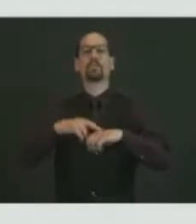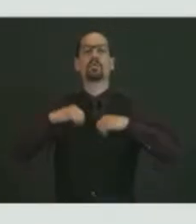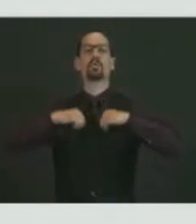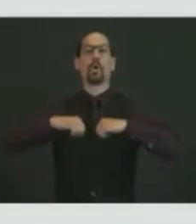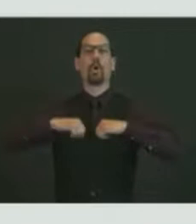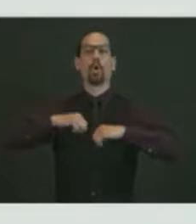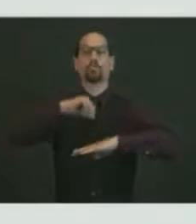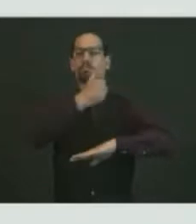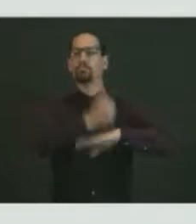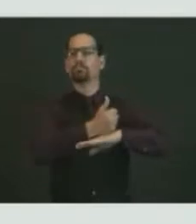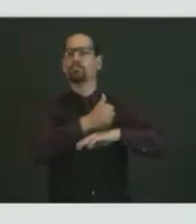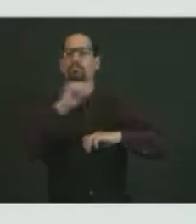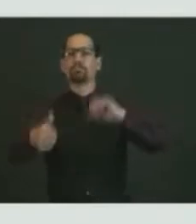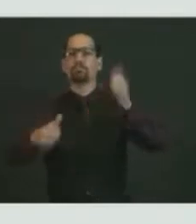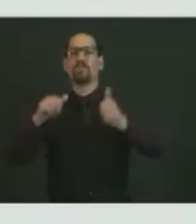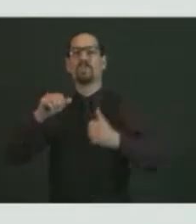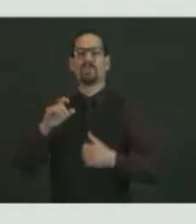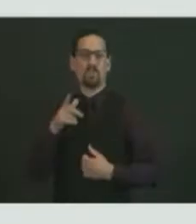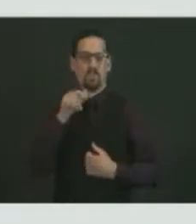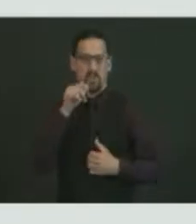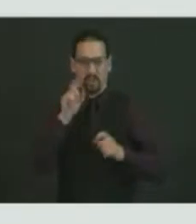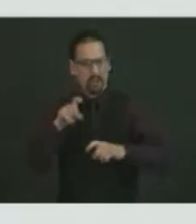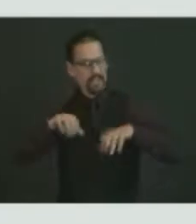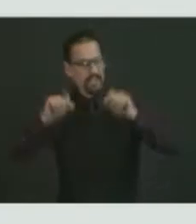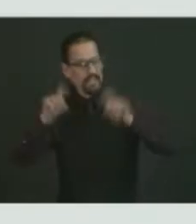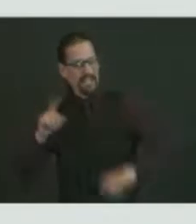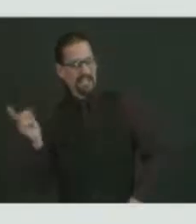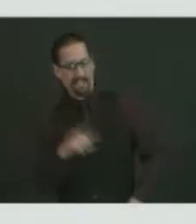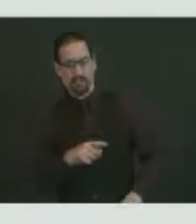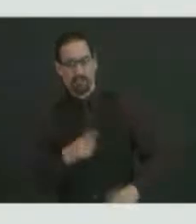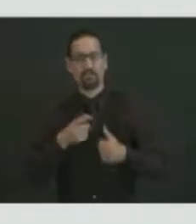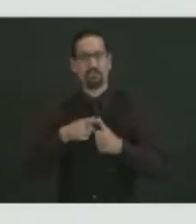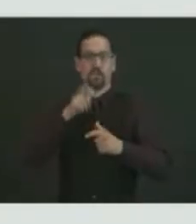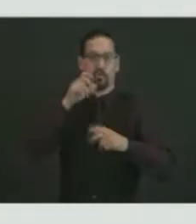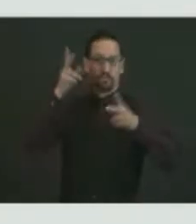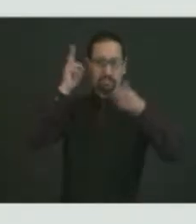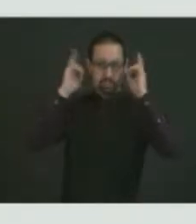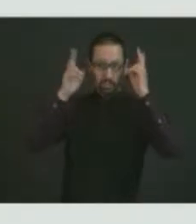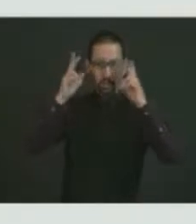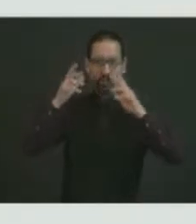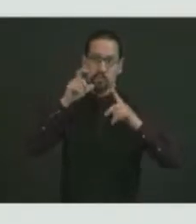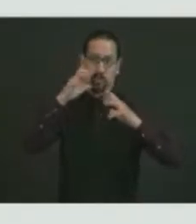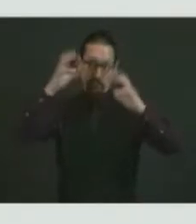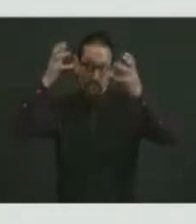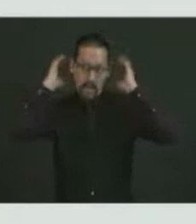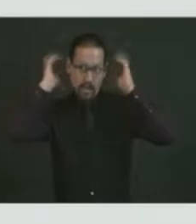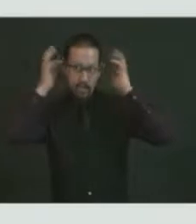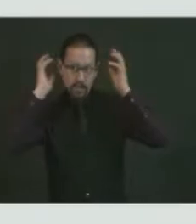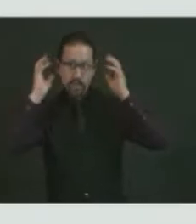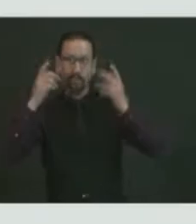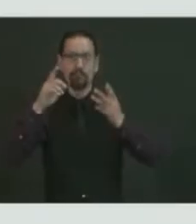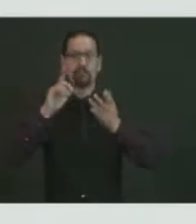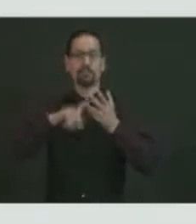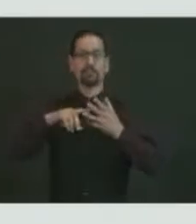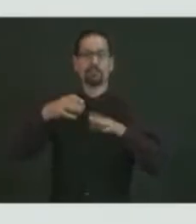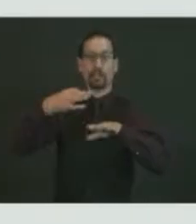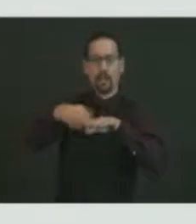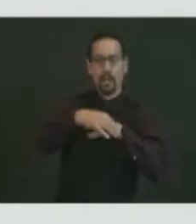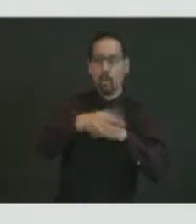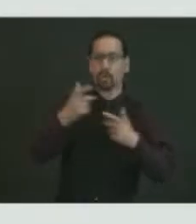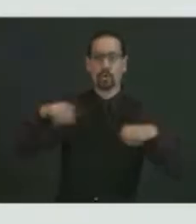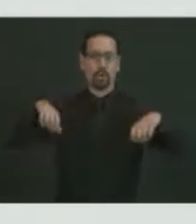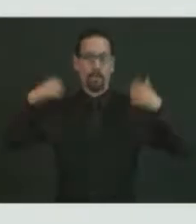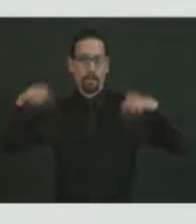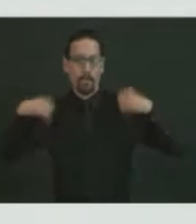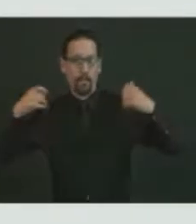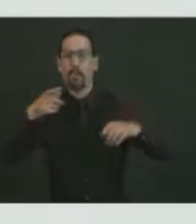Hairstylists, barbers, people that work at nail salons, gym employees, people that work in a tanning